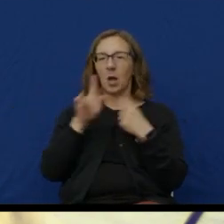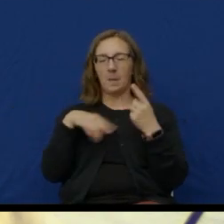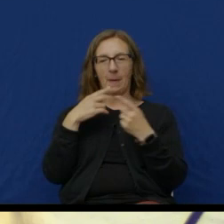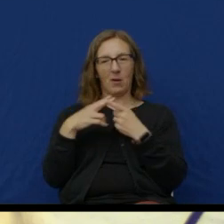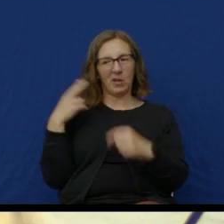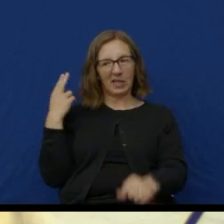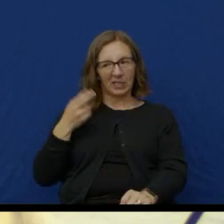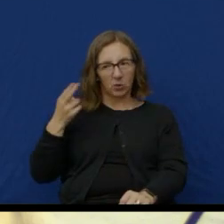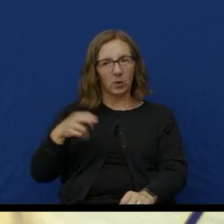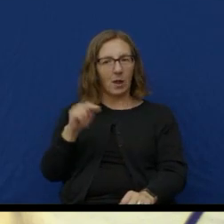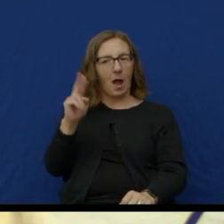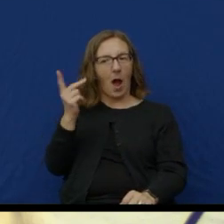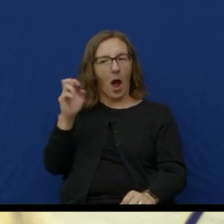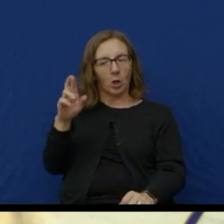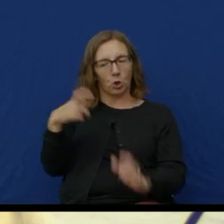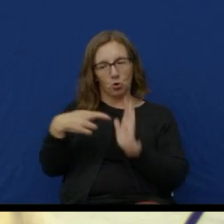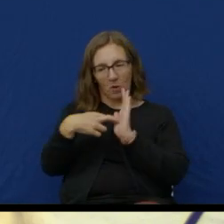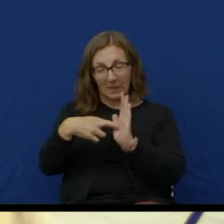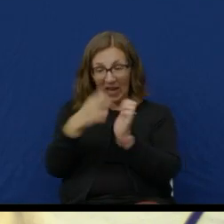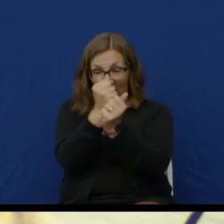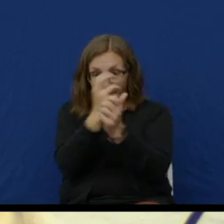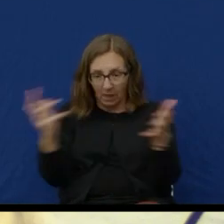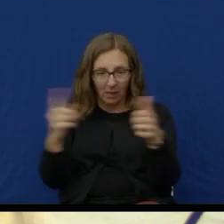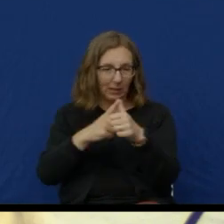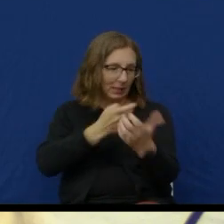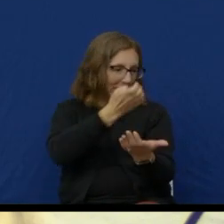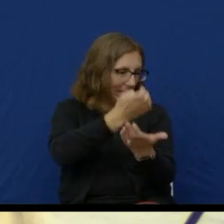underrepresented in everything, economic,